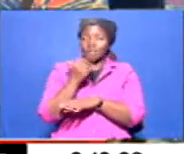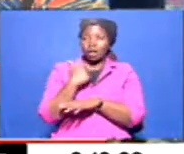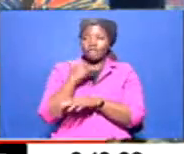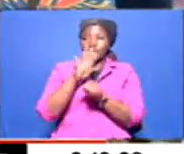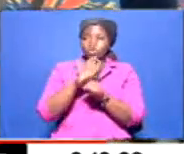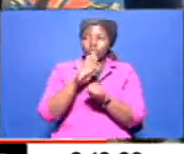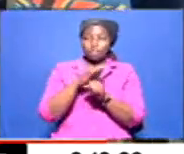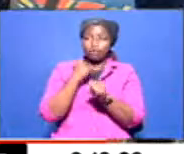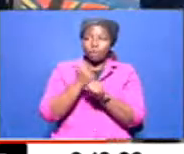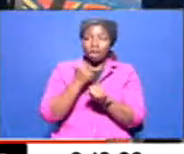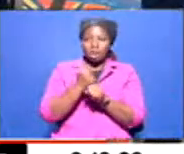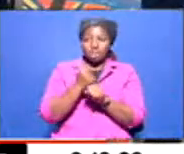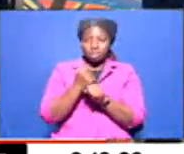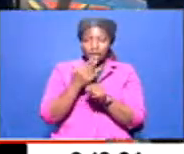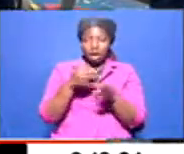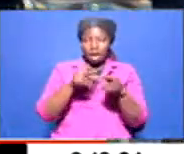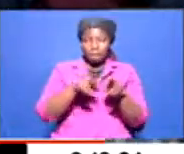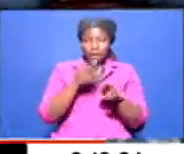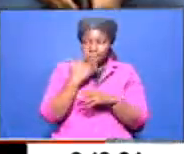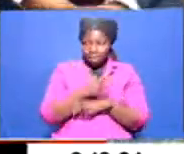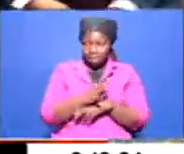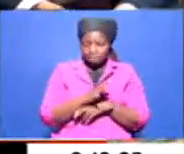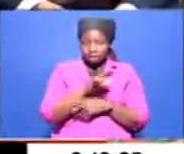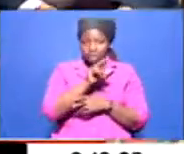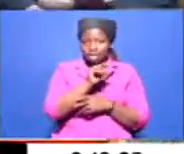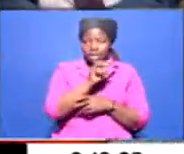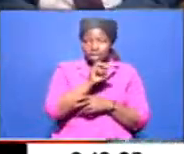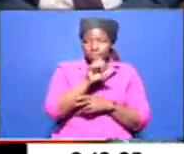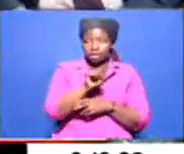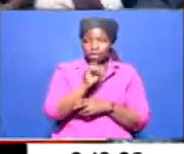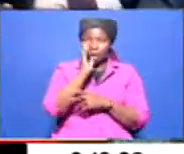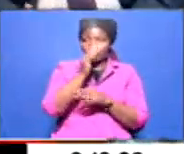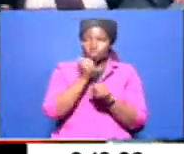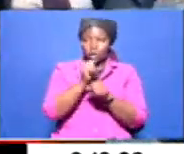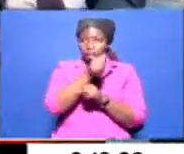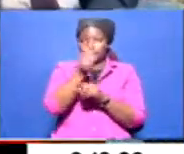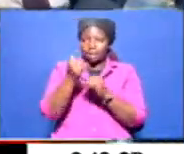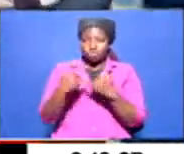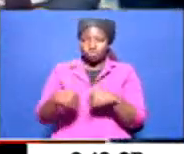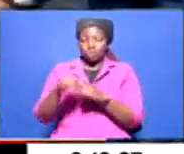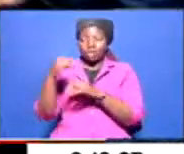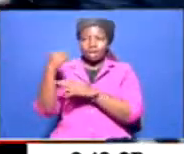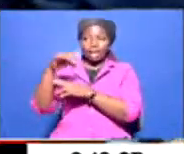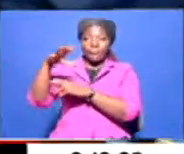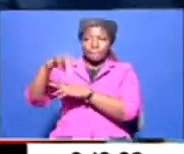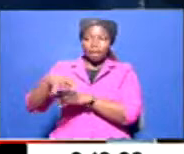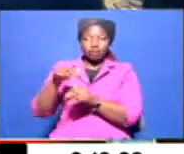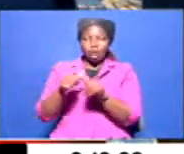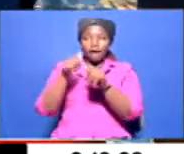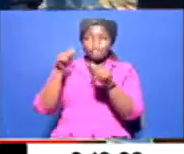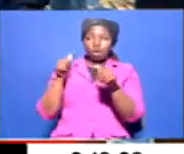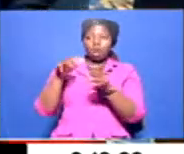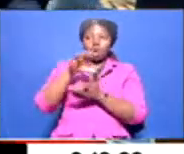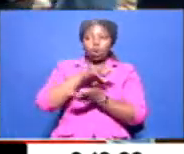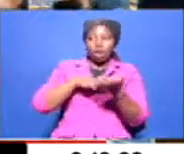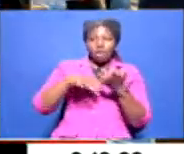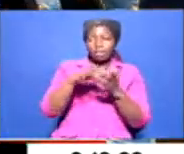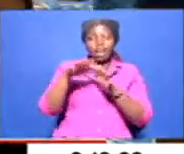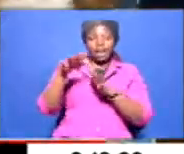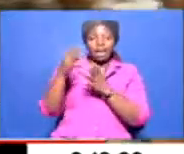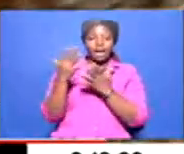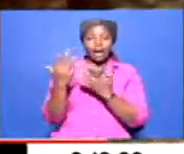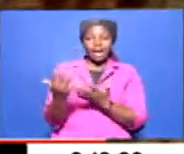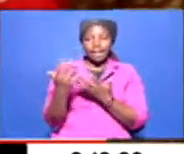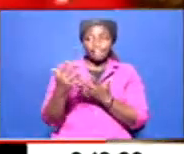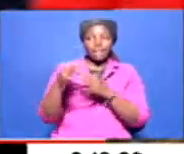been done. NMS will conduct another test run at the Green Park stage to avoid confusion and heavy traffic witnessed during